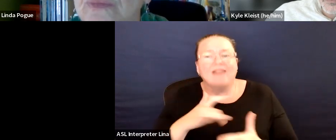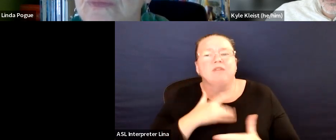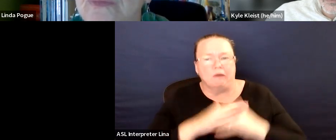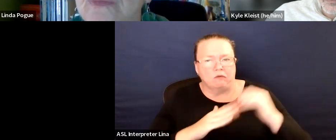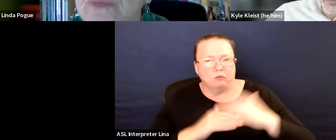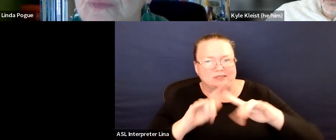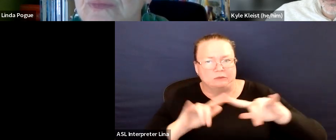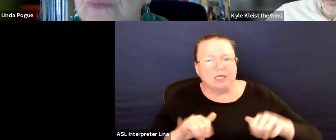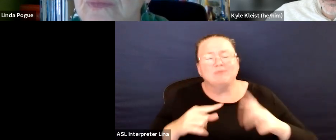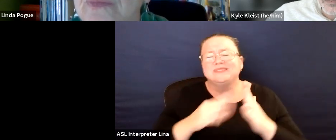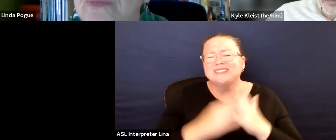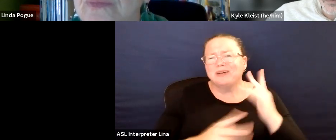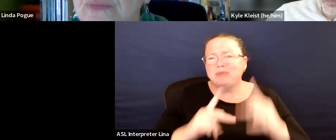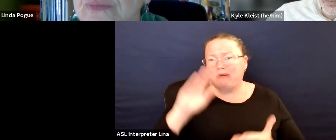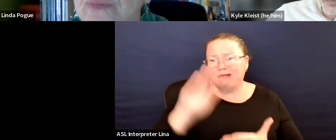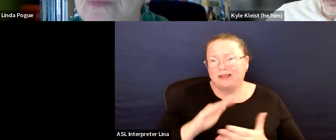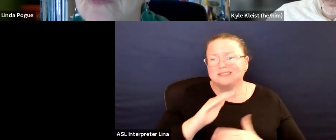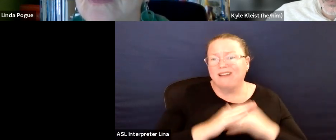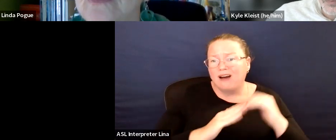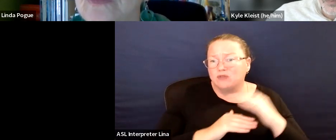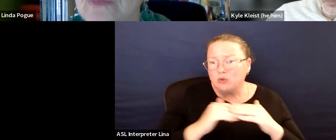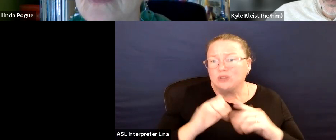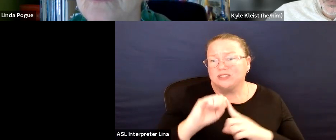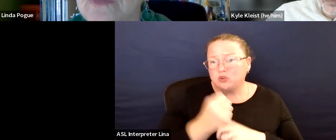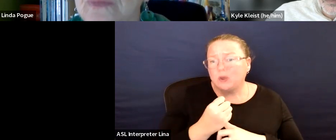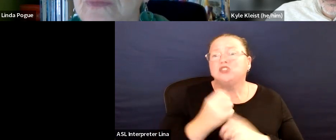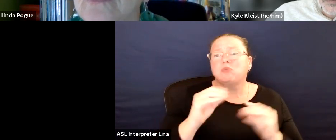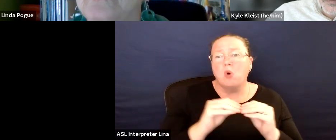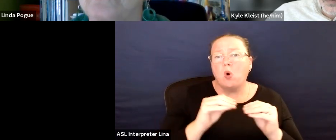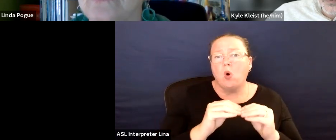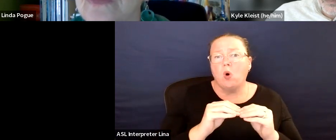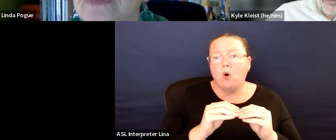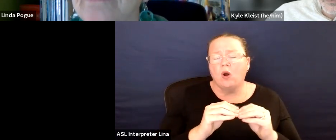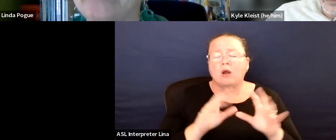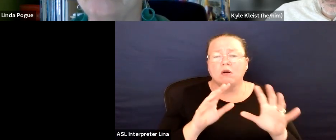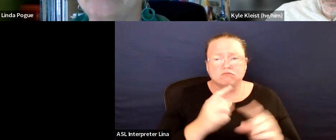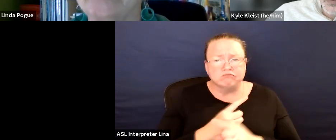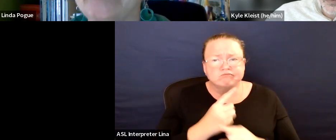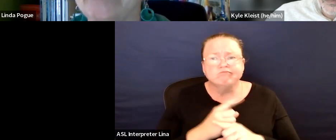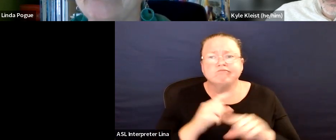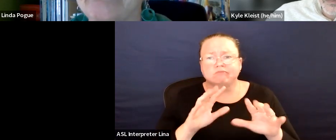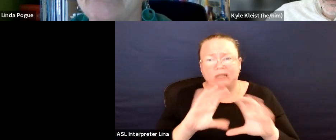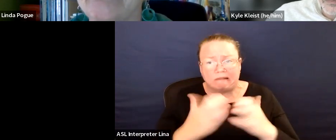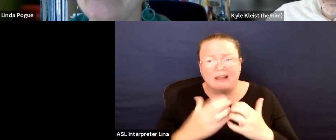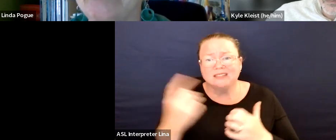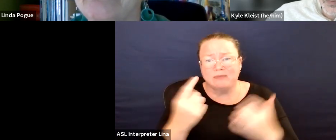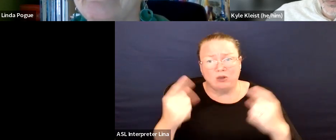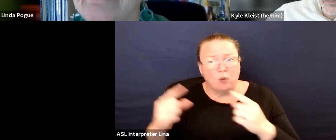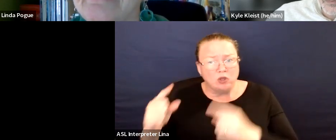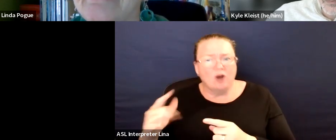because some people are a little less comfortable in situations in a more moderate class, or if something's going on.